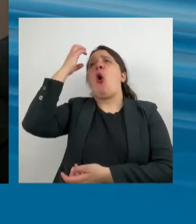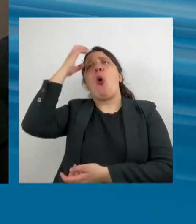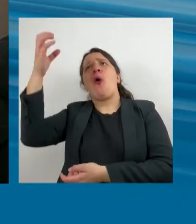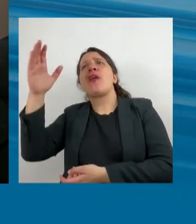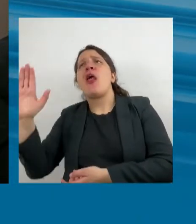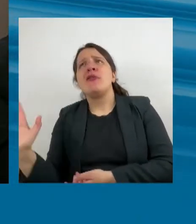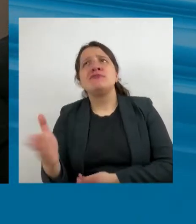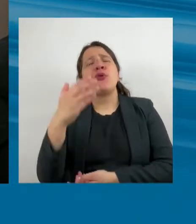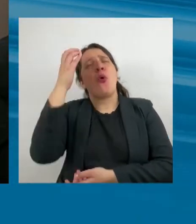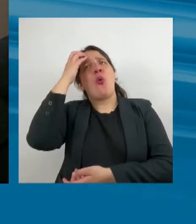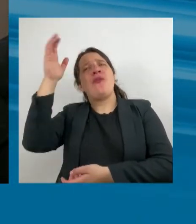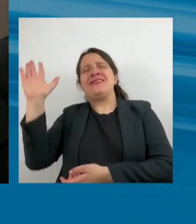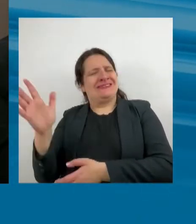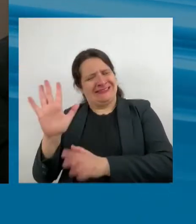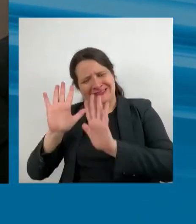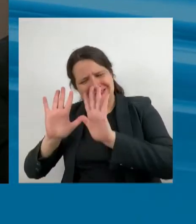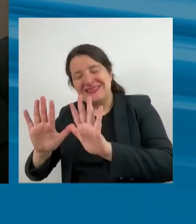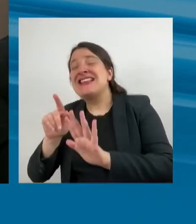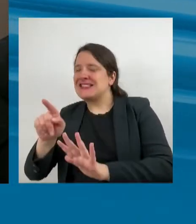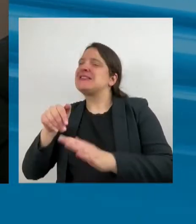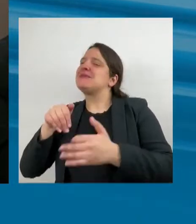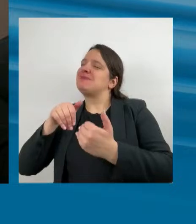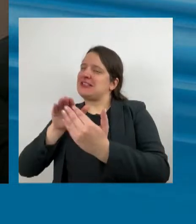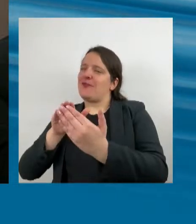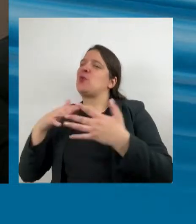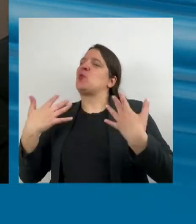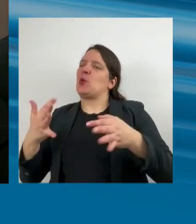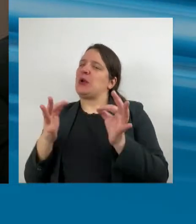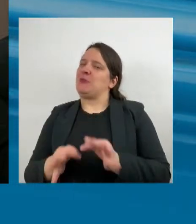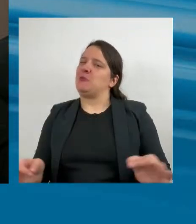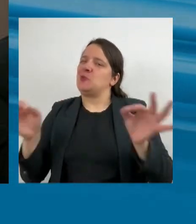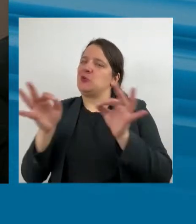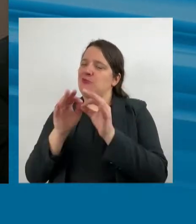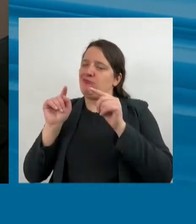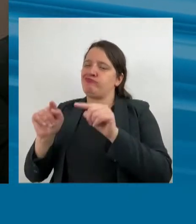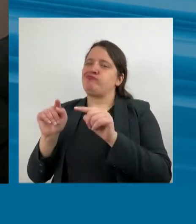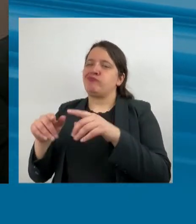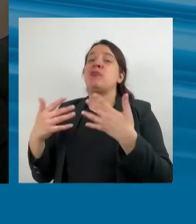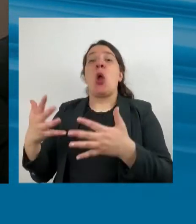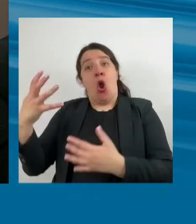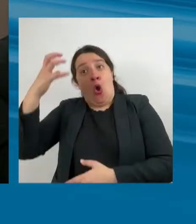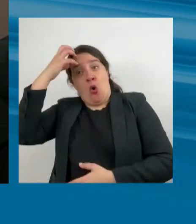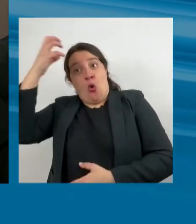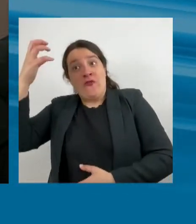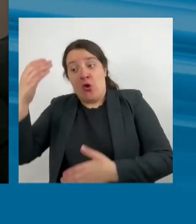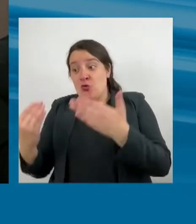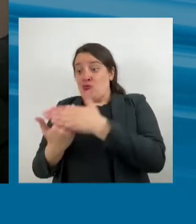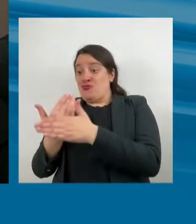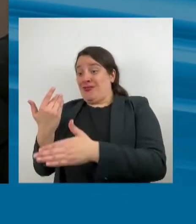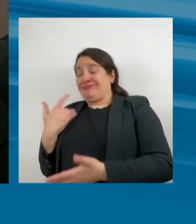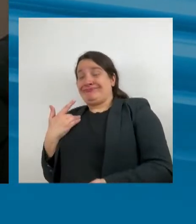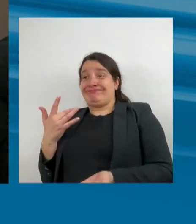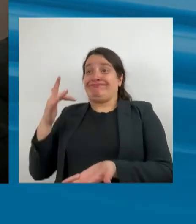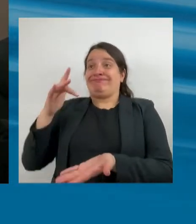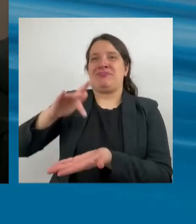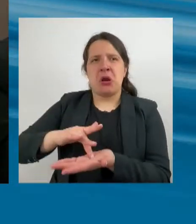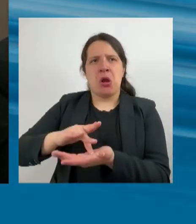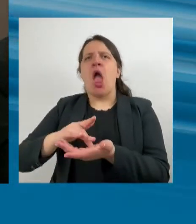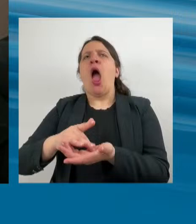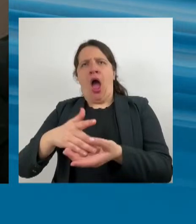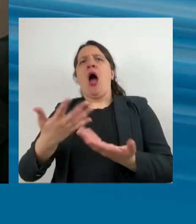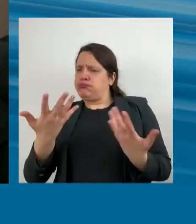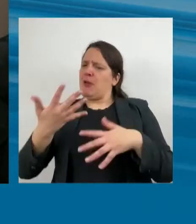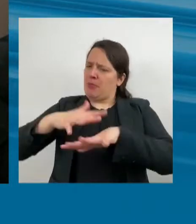face. Sometimes an administration may set in motion progressive policies. And because